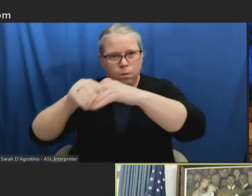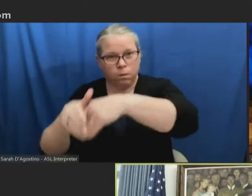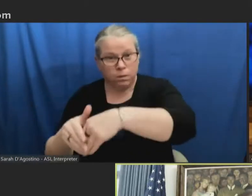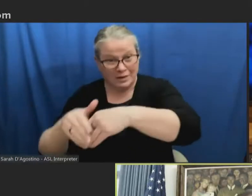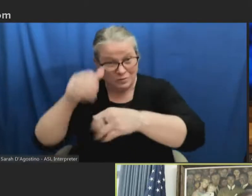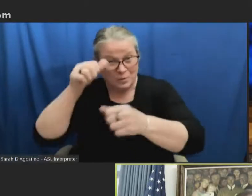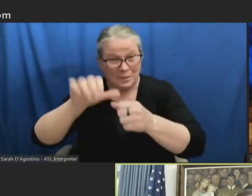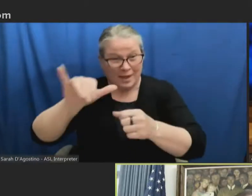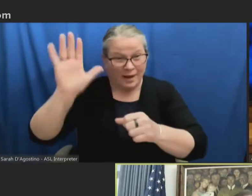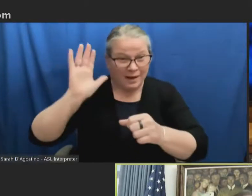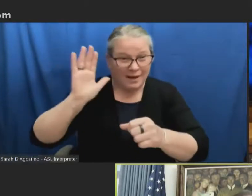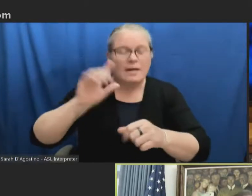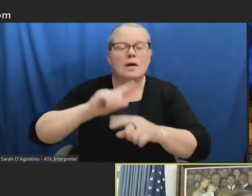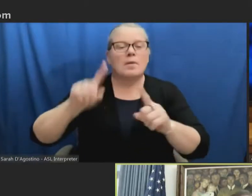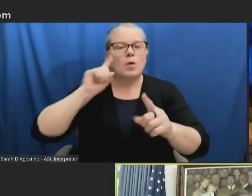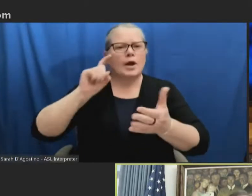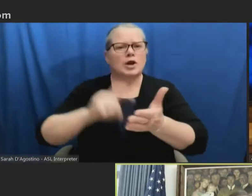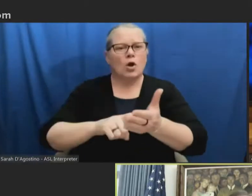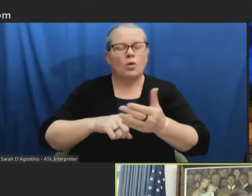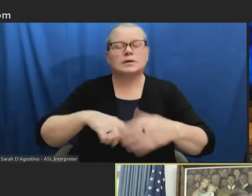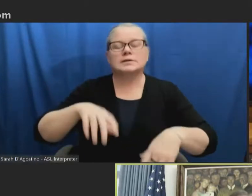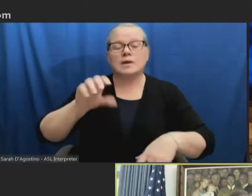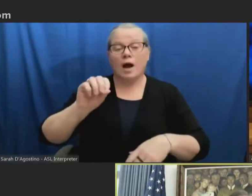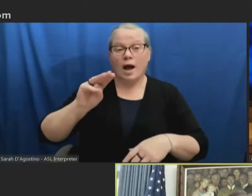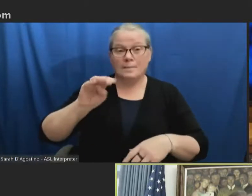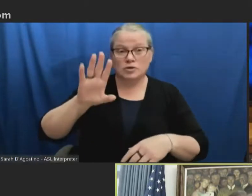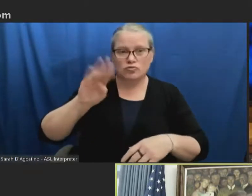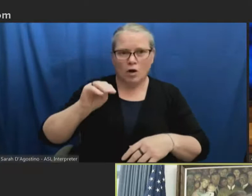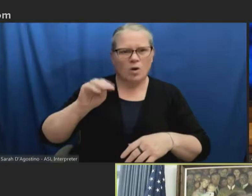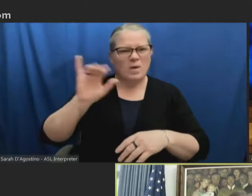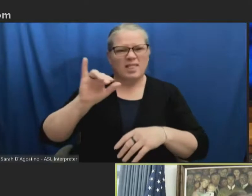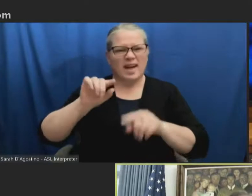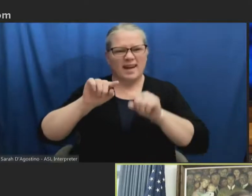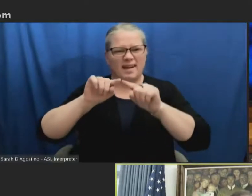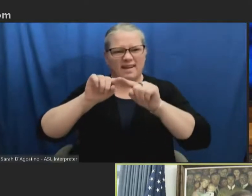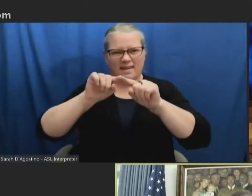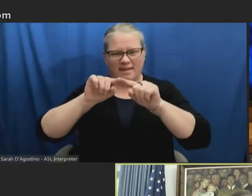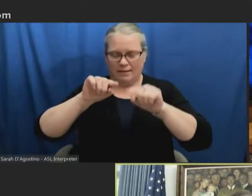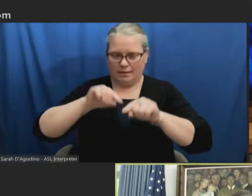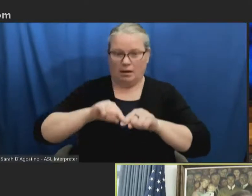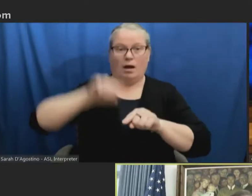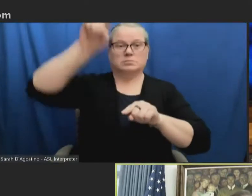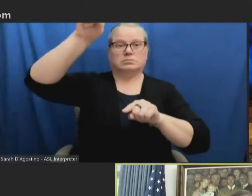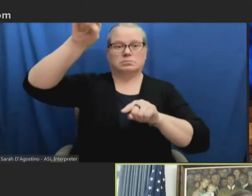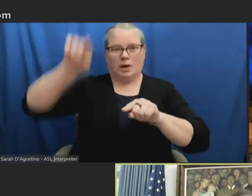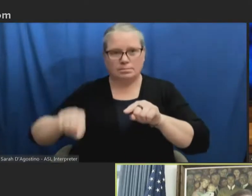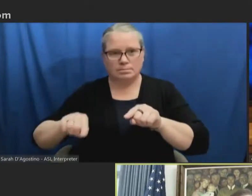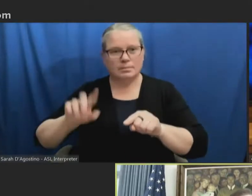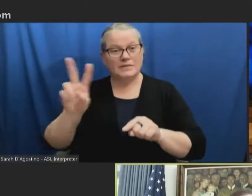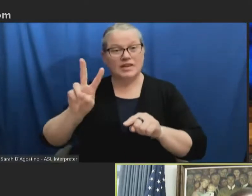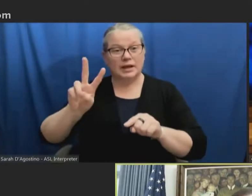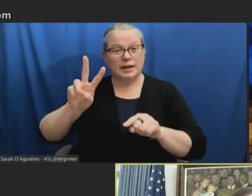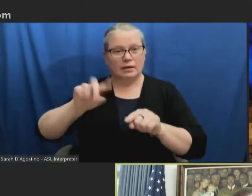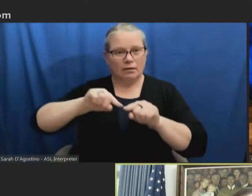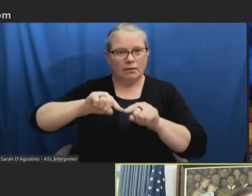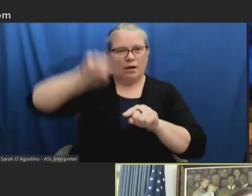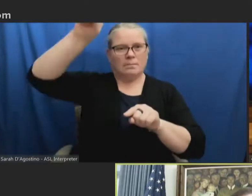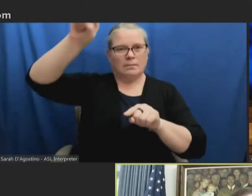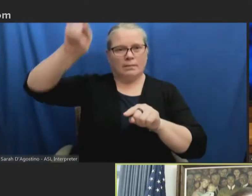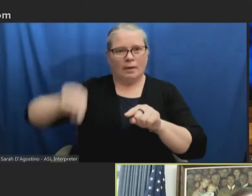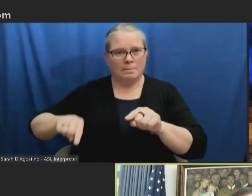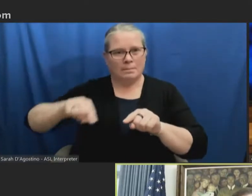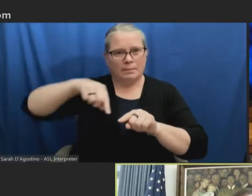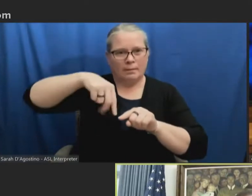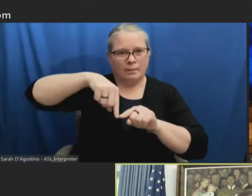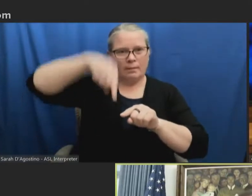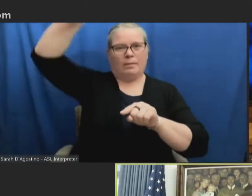The good news is the infection rate's going down, hospitalization, fatalities following that. That's very good